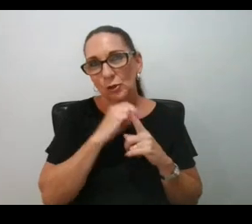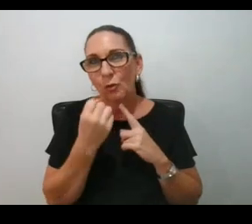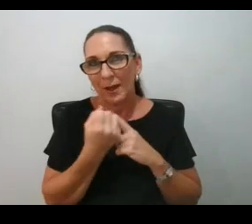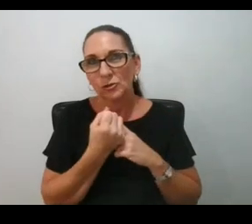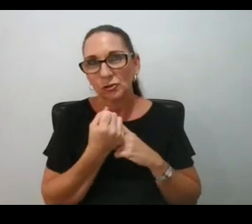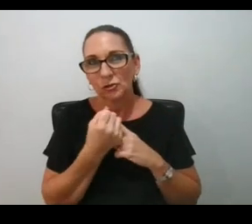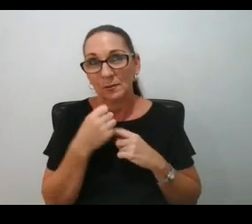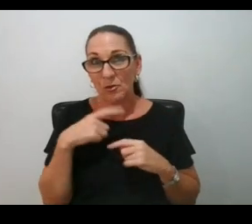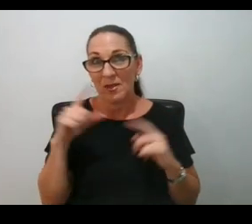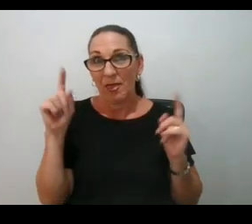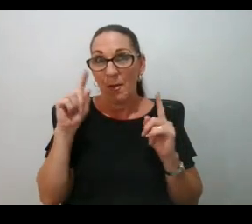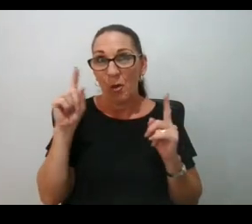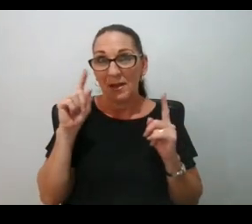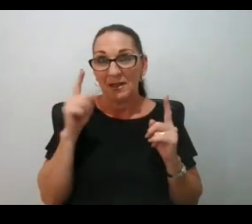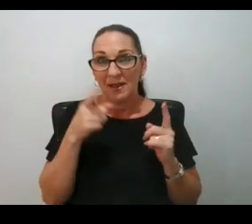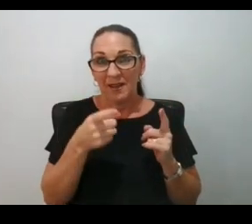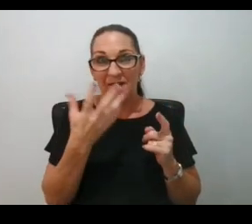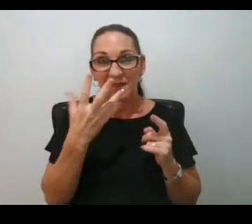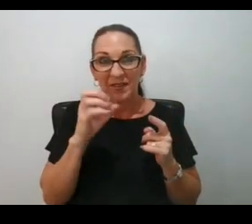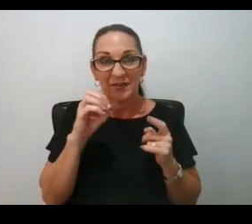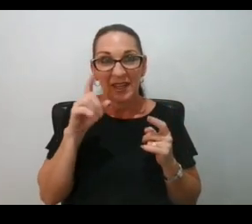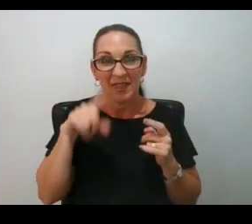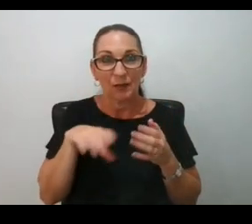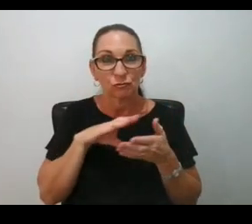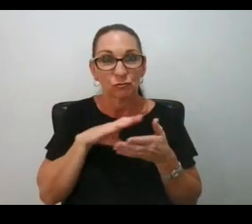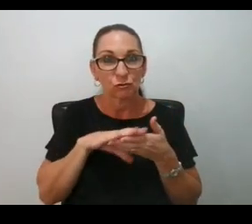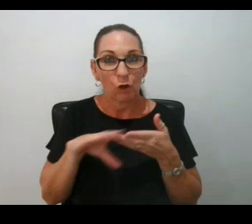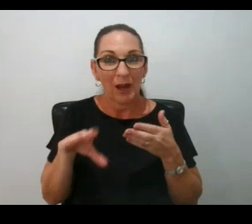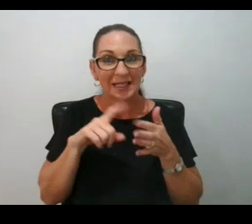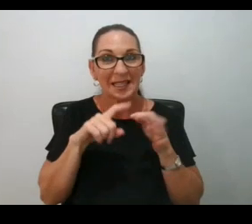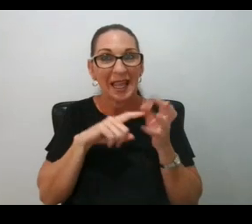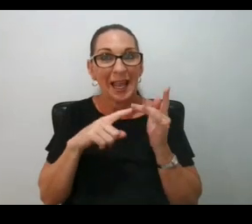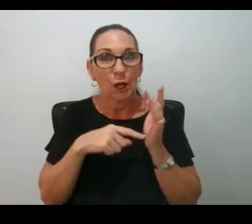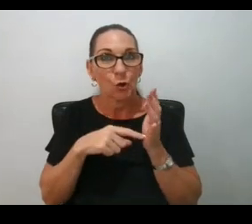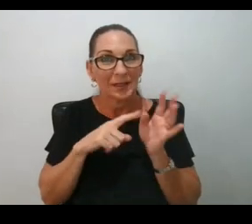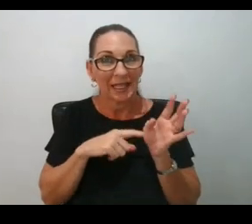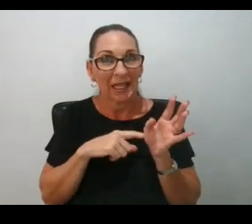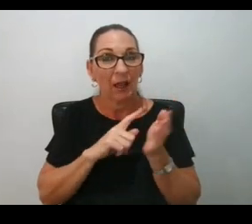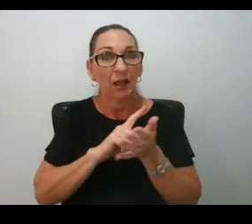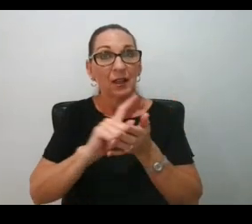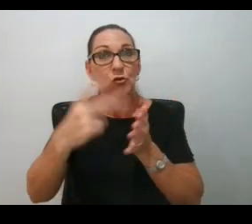moment they've got $50,000 worth of equity. In 12 months' time, they've probably got none.